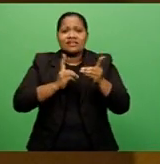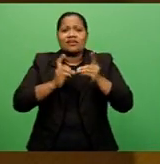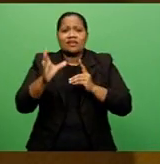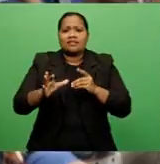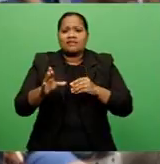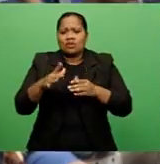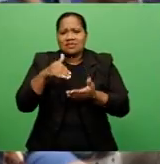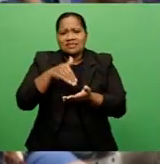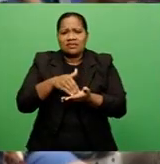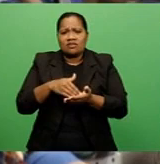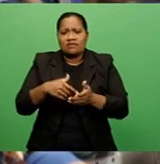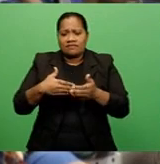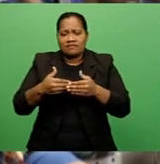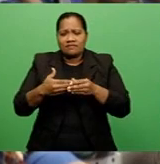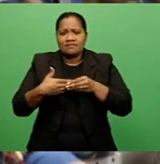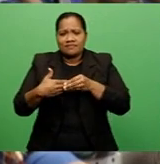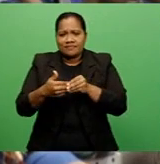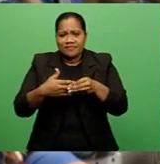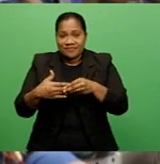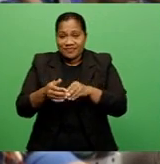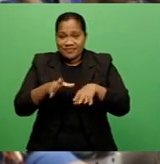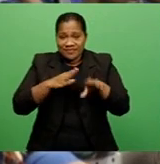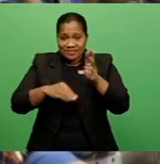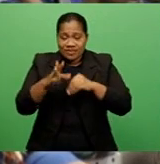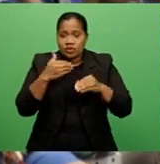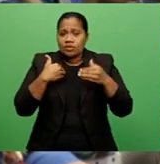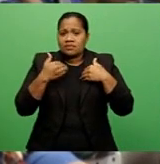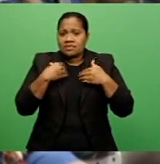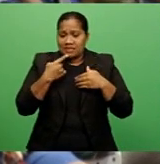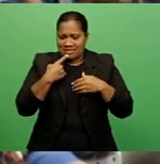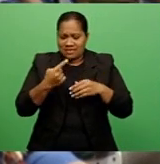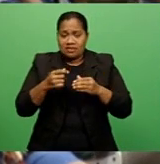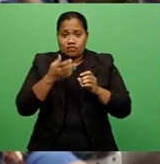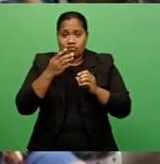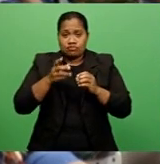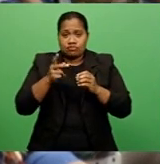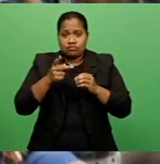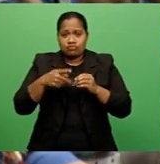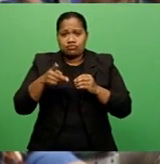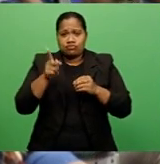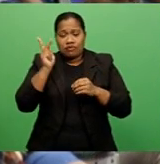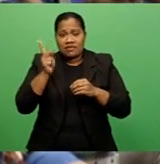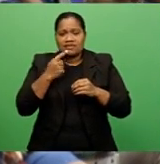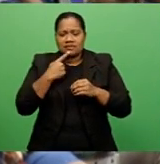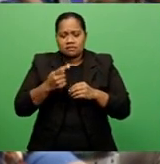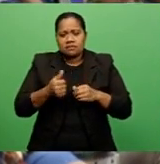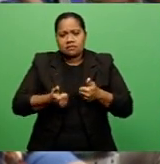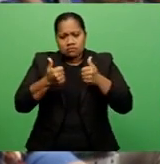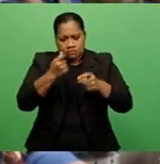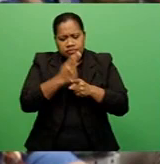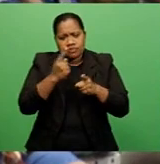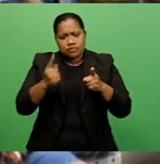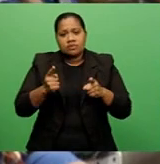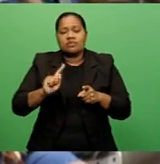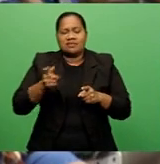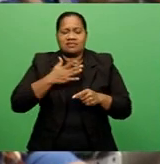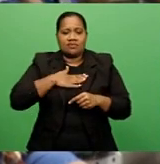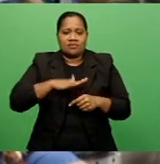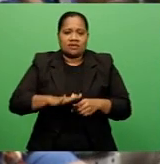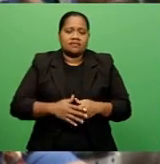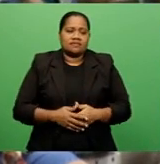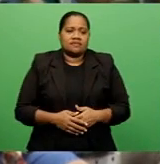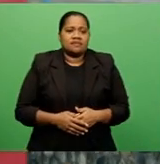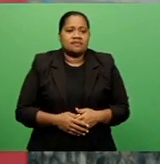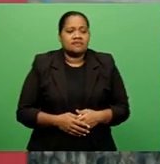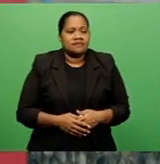Flexible Learning at USP, Professor Som Naidu, says good governance is all they want. He projects himself as if he's the